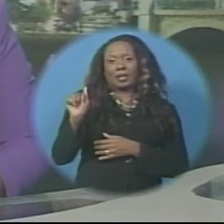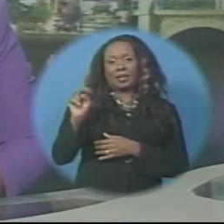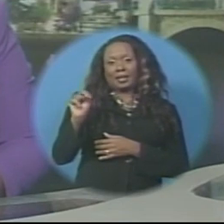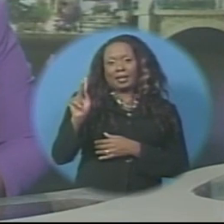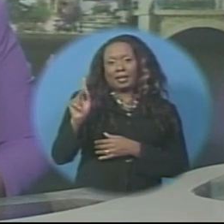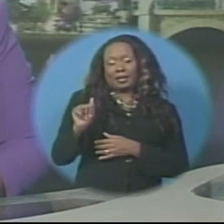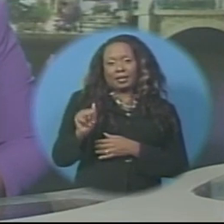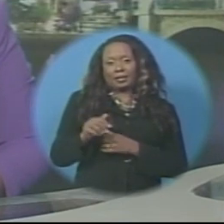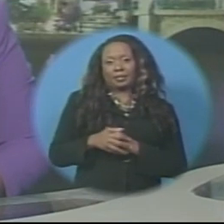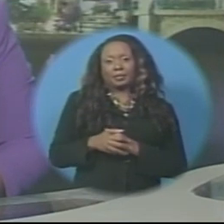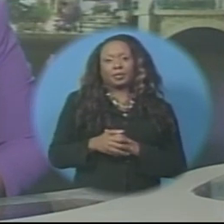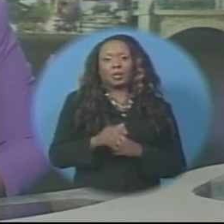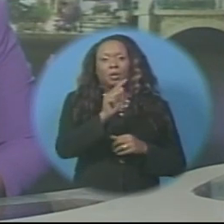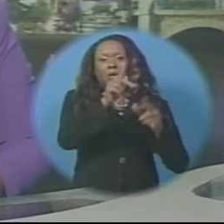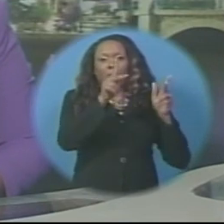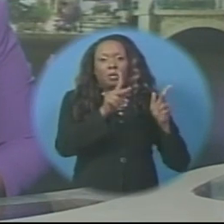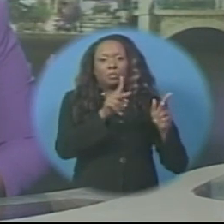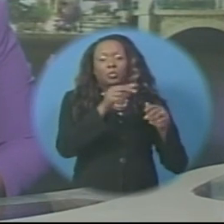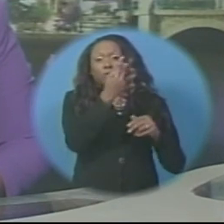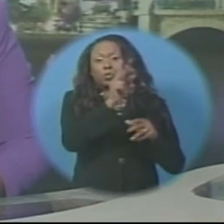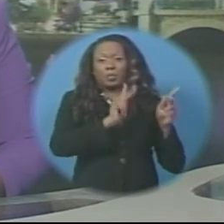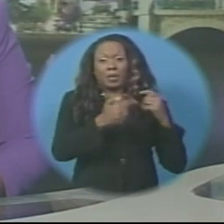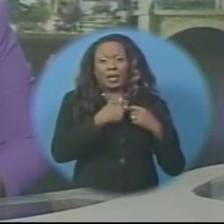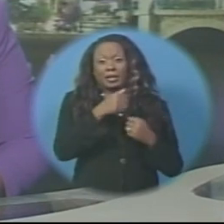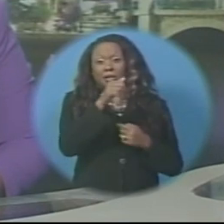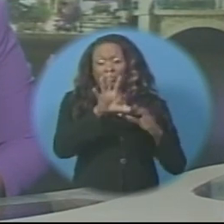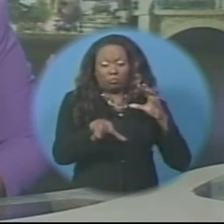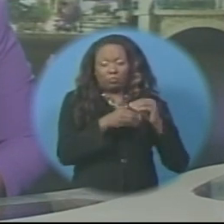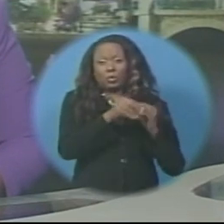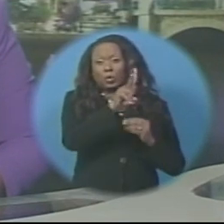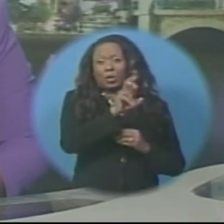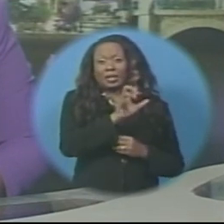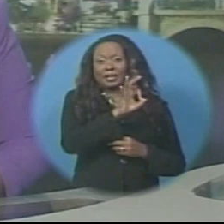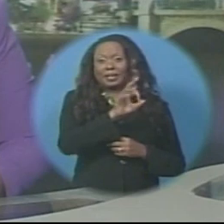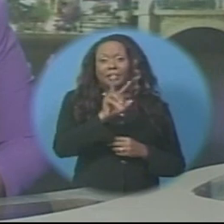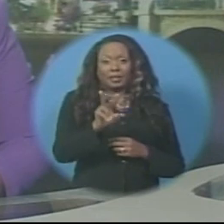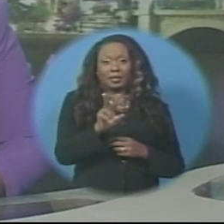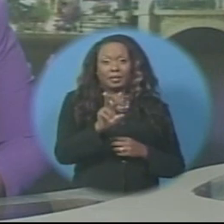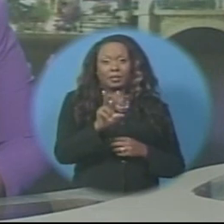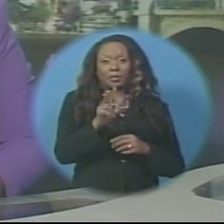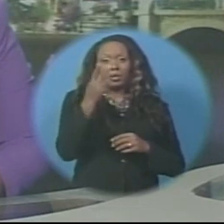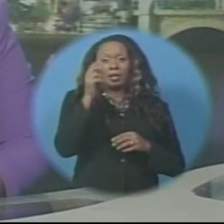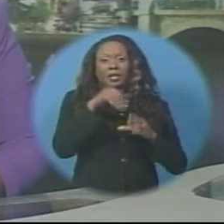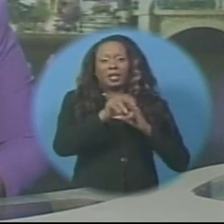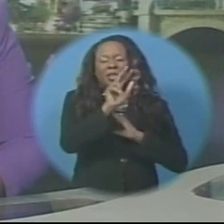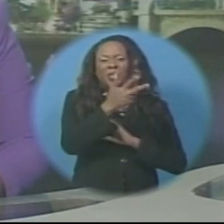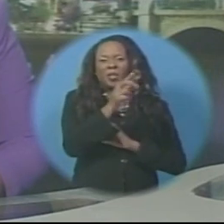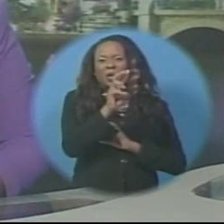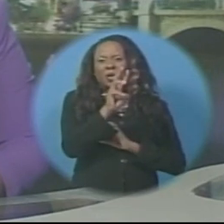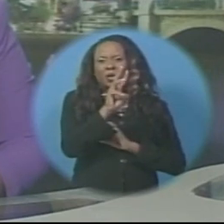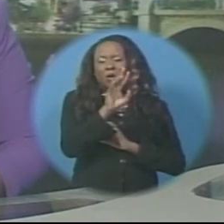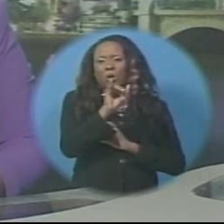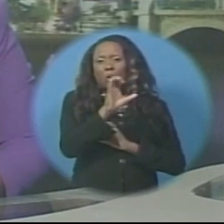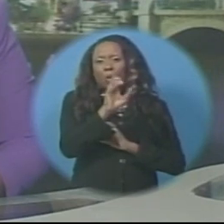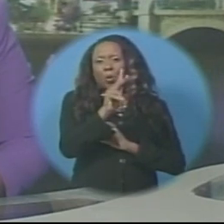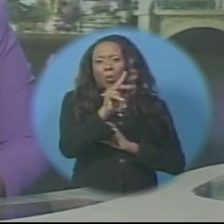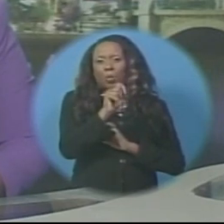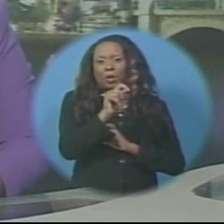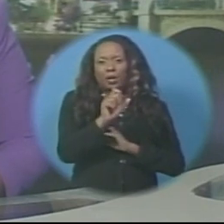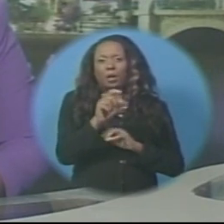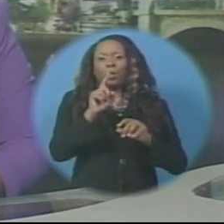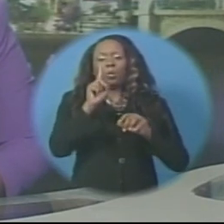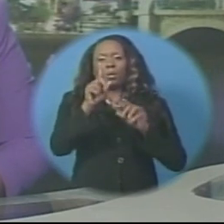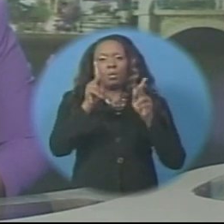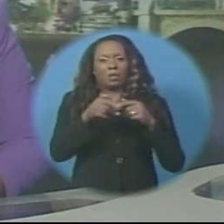Hashim Amla and JP Dumini added 292 for the third wicket before Dumini was dismissed for 155, while Amla is not out